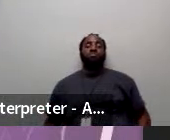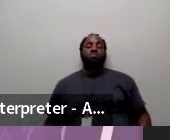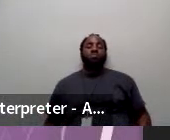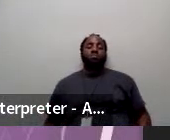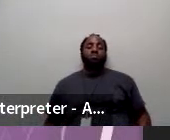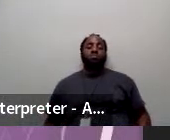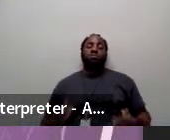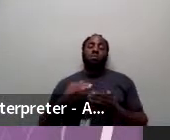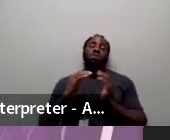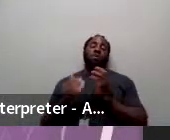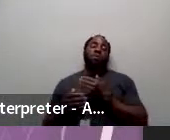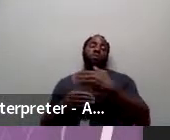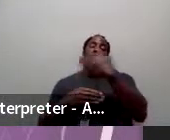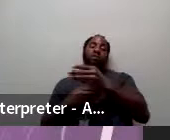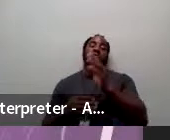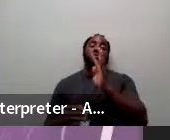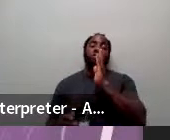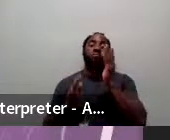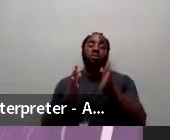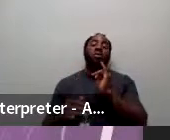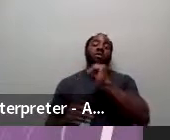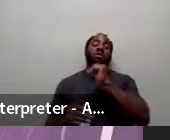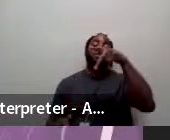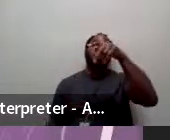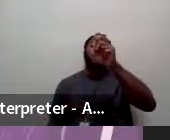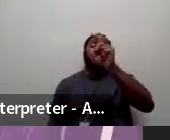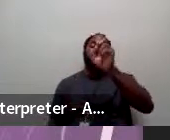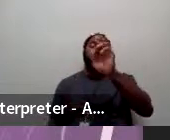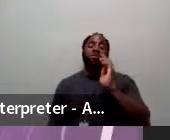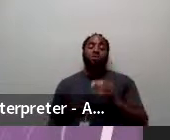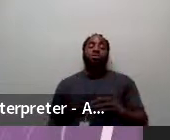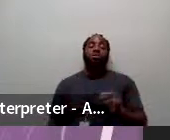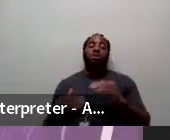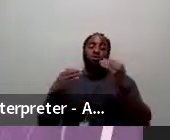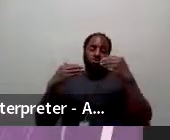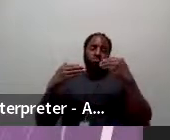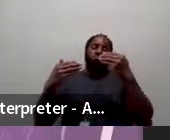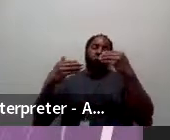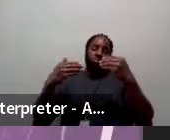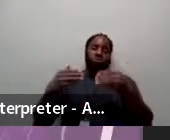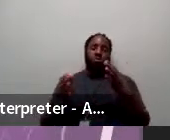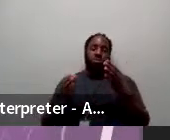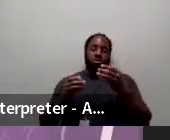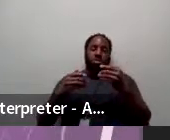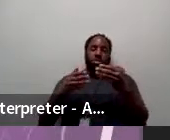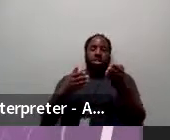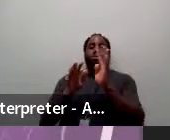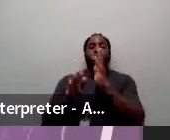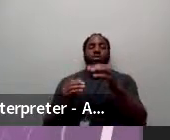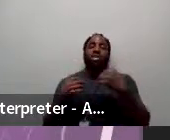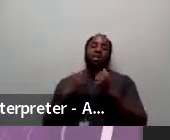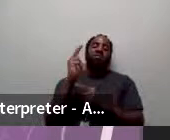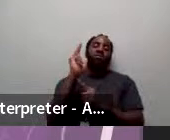Our next speaker is Peter Hamilton. I'll promote you to panelists. You'll have 3 minutes.